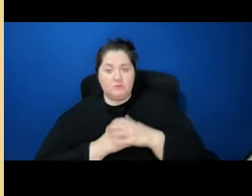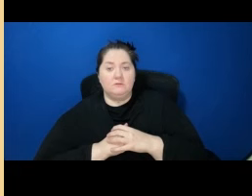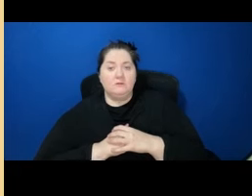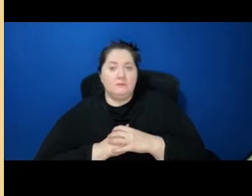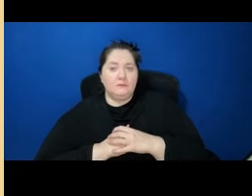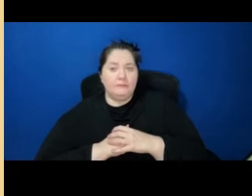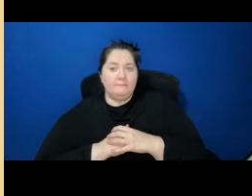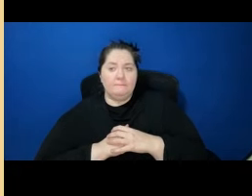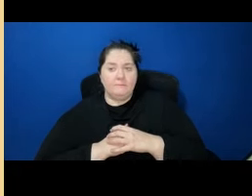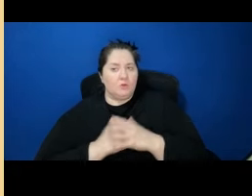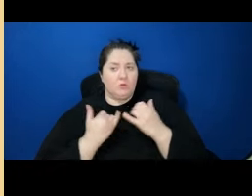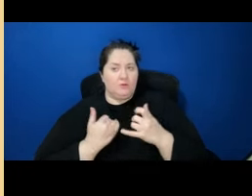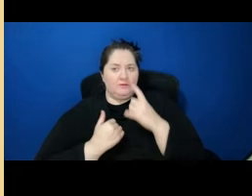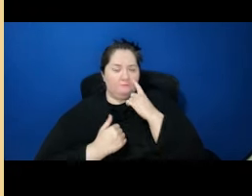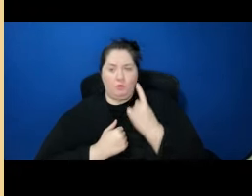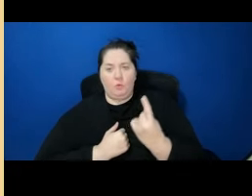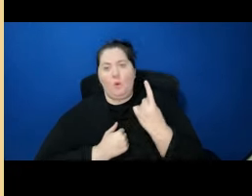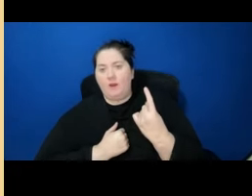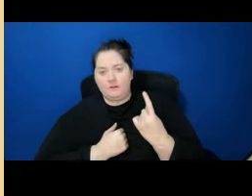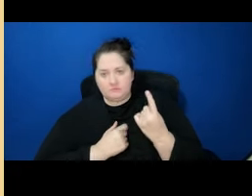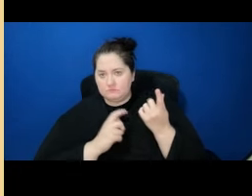but we do not currently have that.